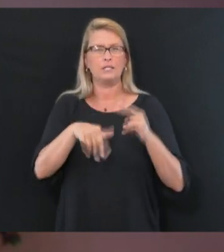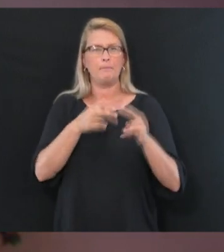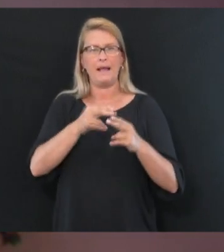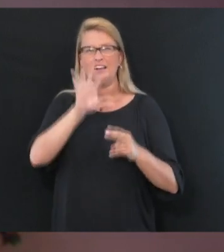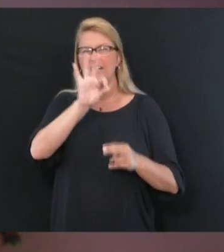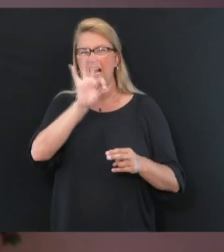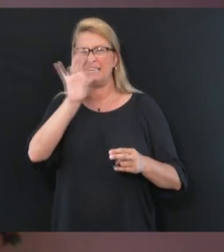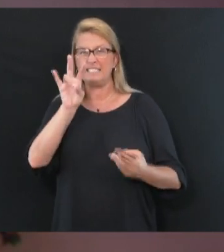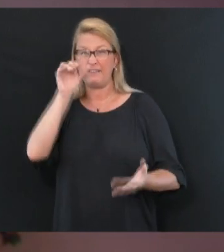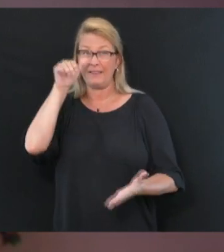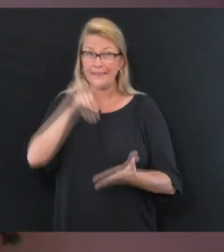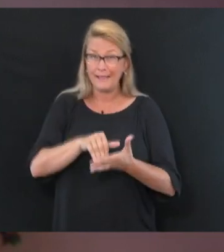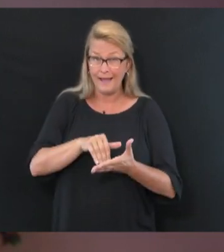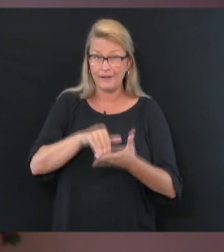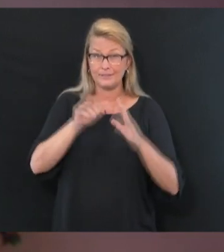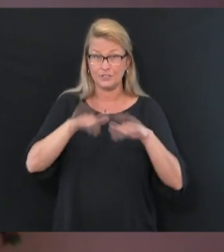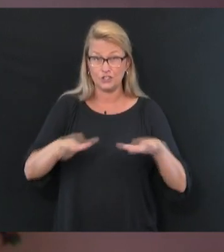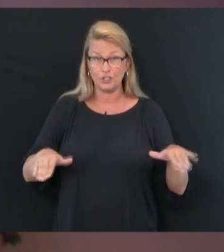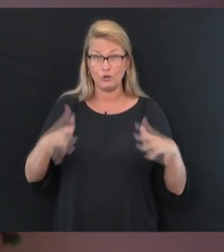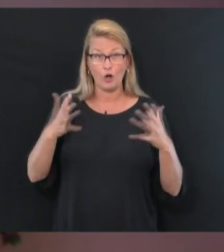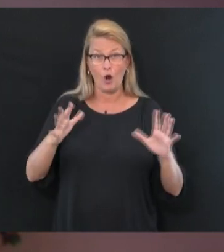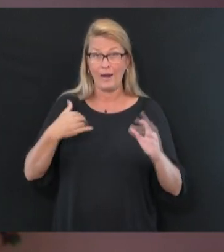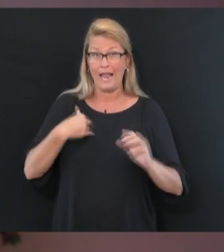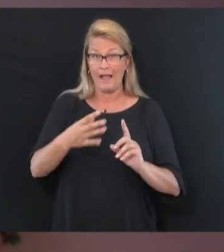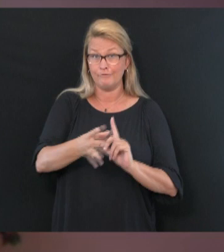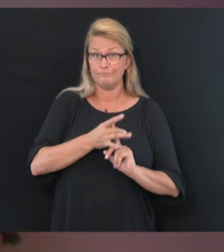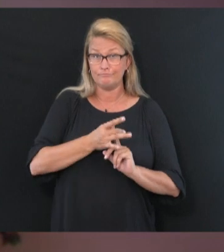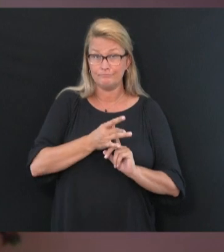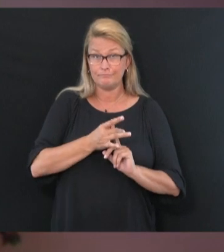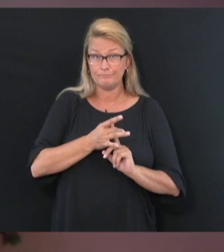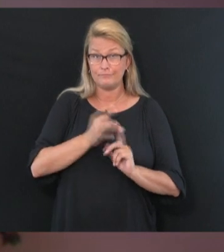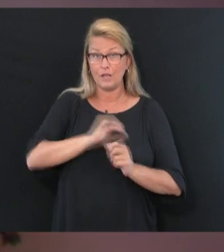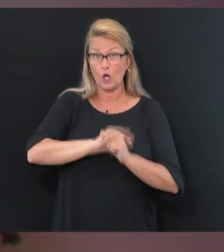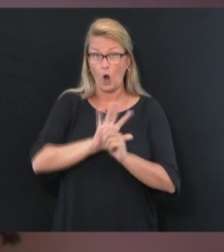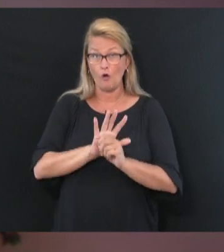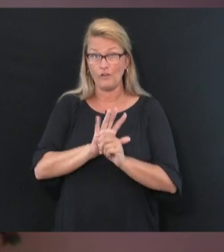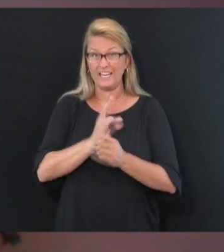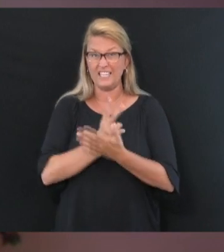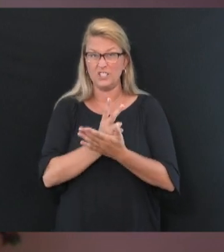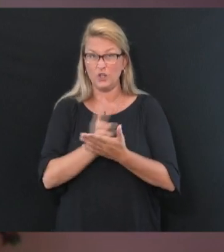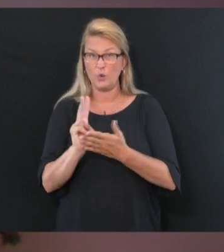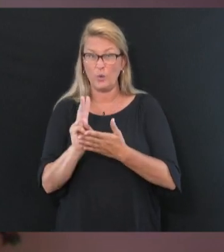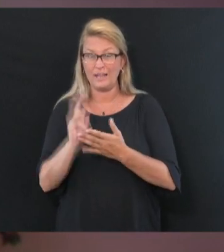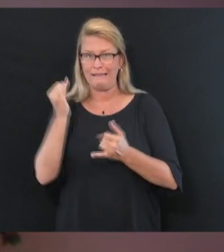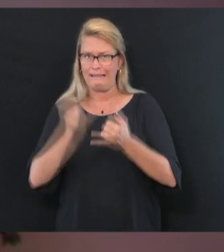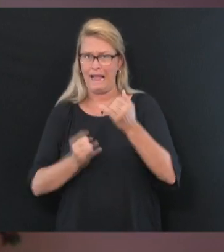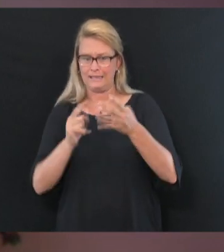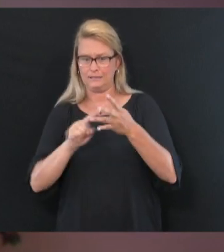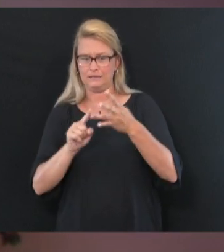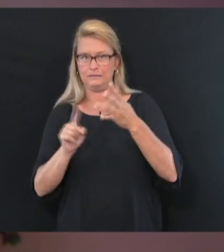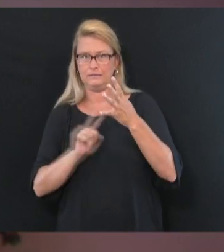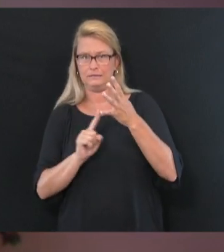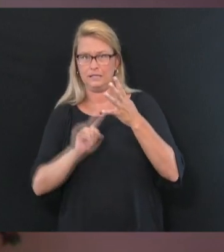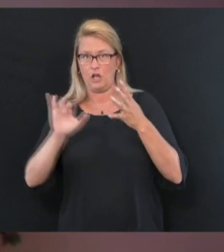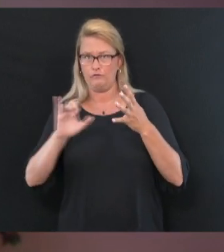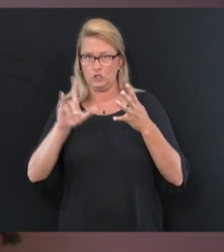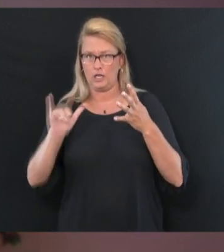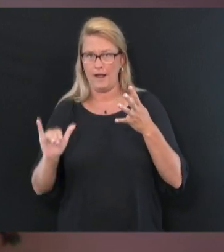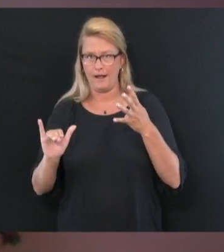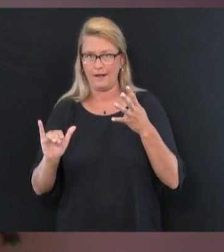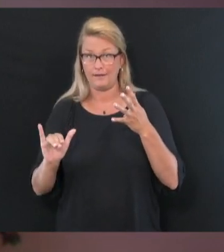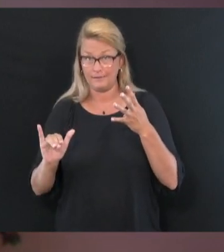97,000 children were infected with COVID-19 in the last 2 weeks of July. A concerning side effect